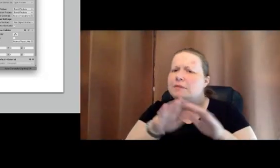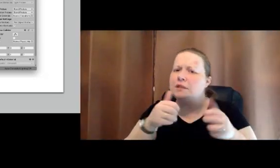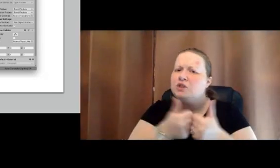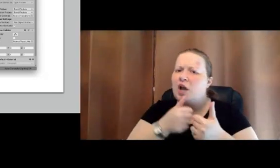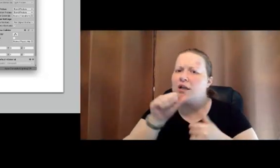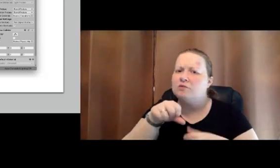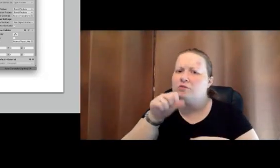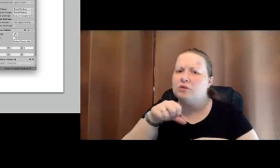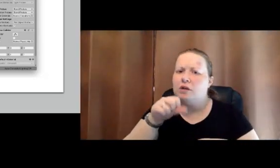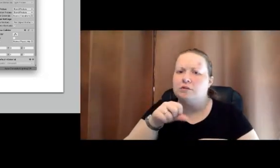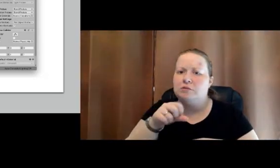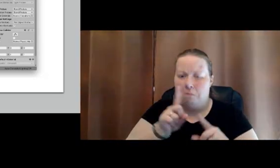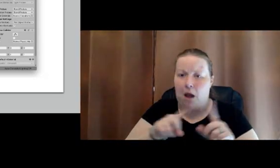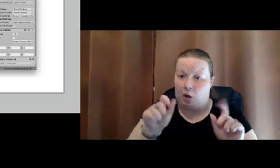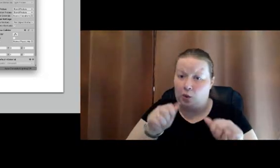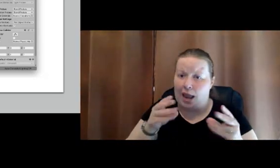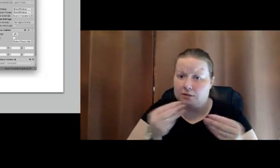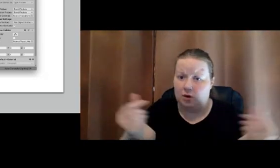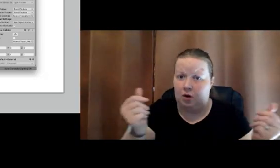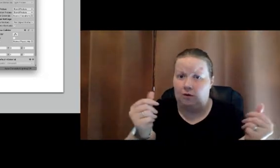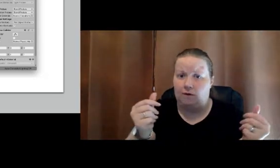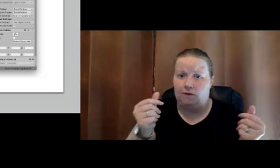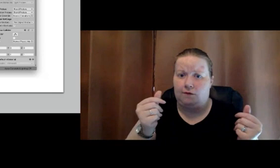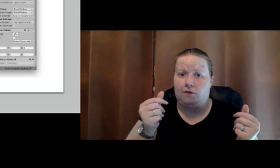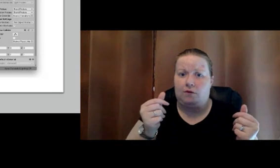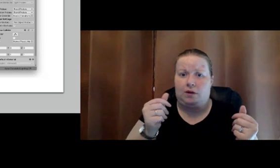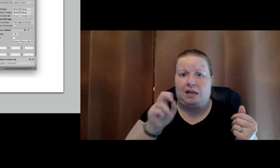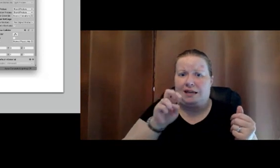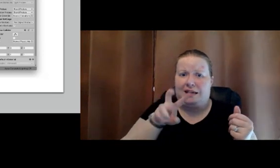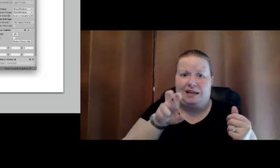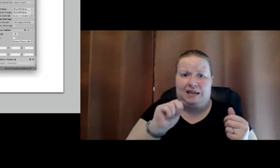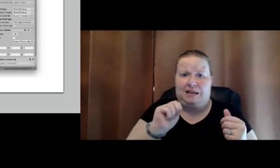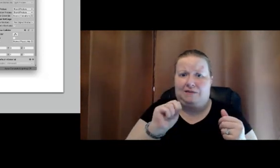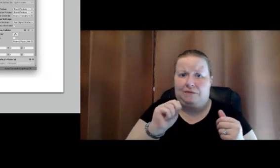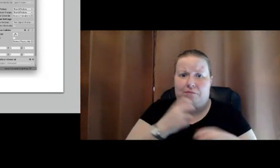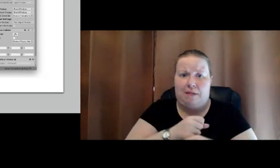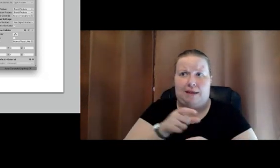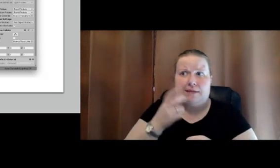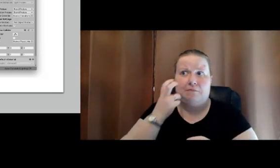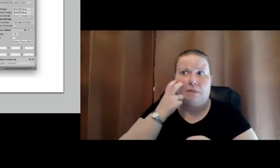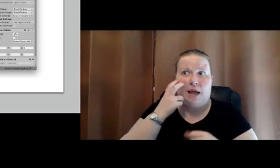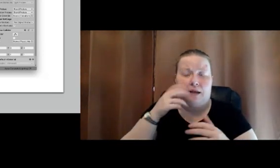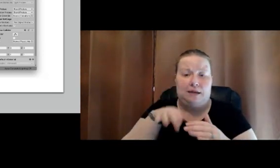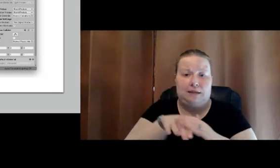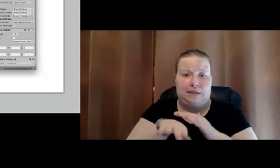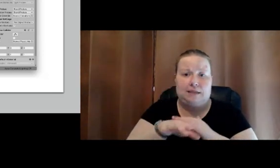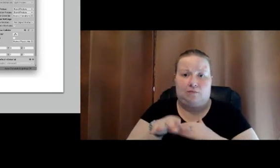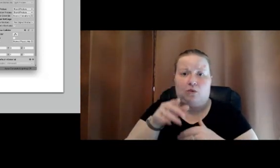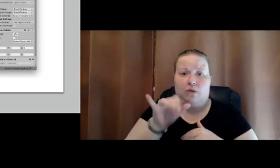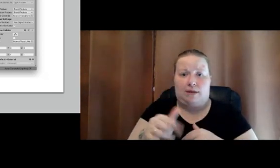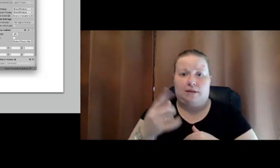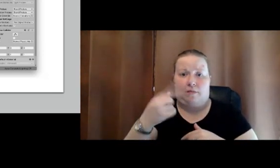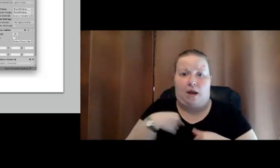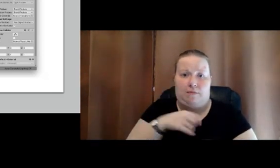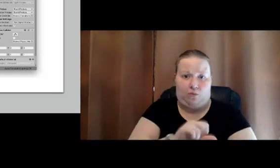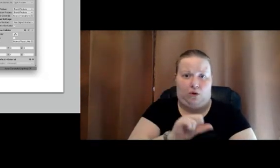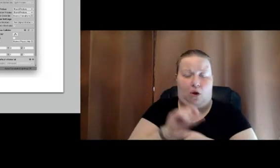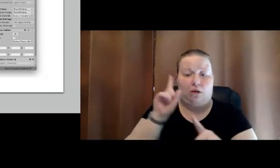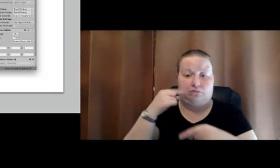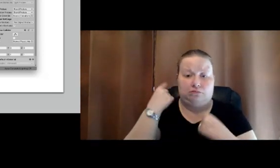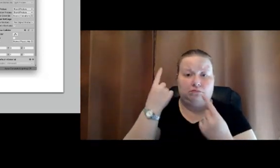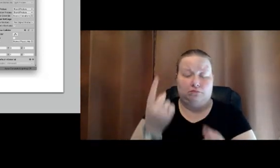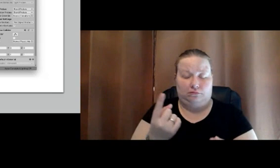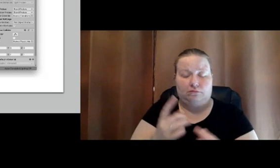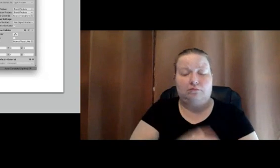all solvable. Making 3D graphics, even blind accessible, is absolutely possible. It's something I've been working on for quite a while. But the